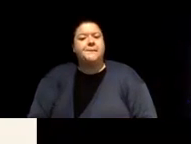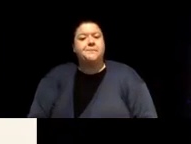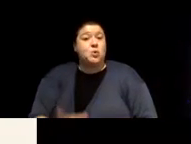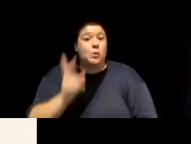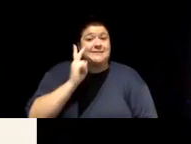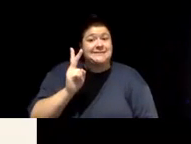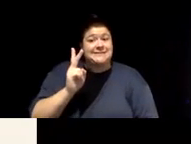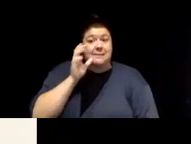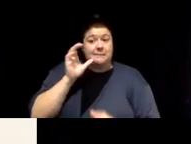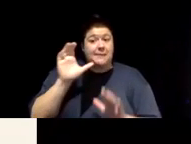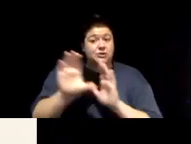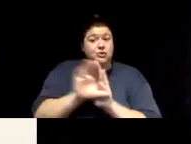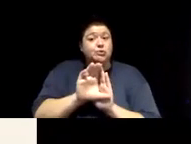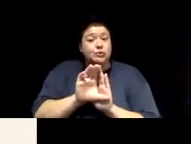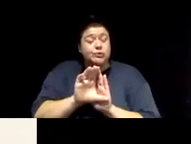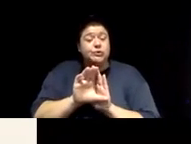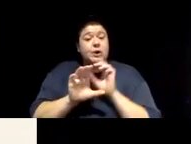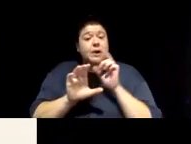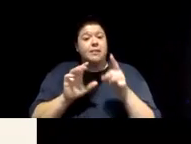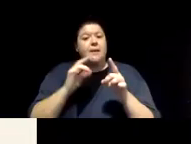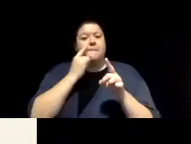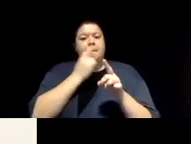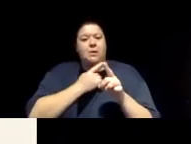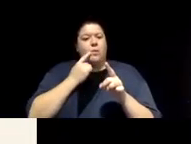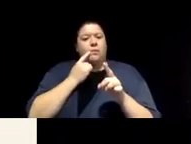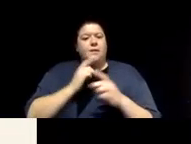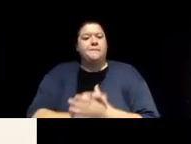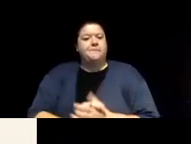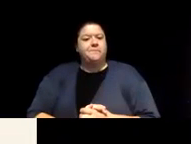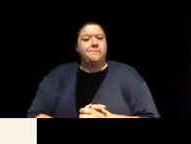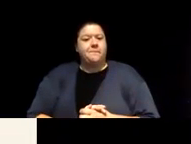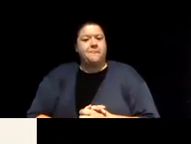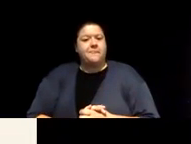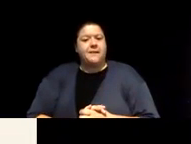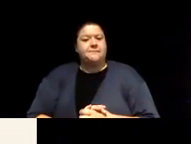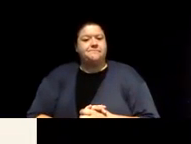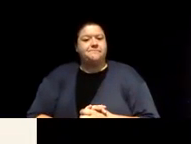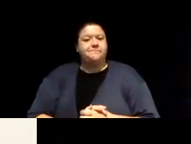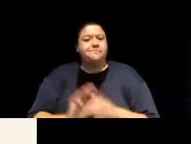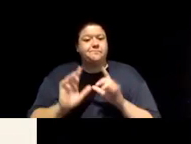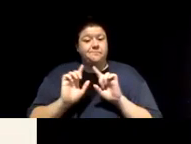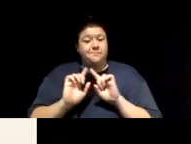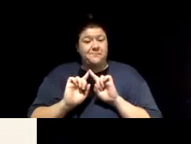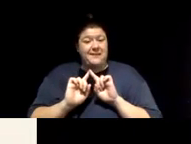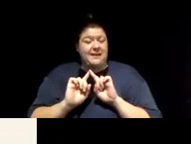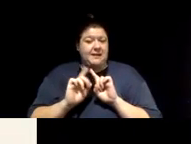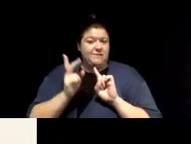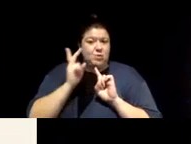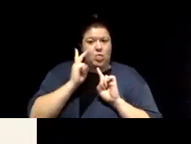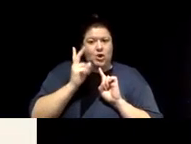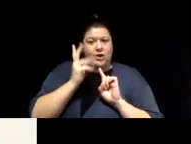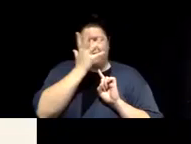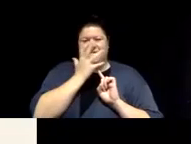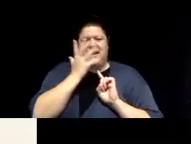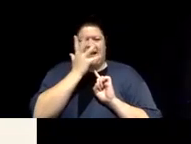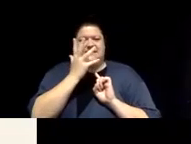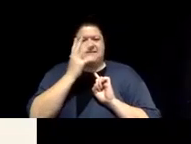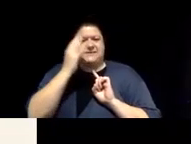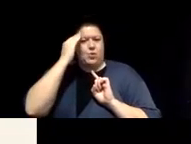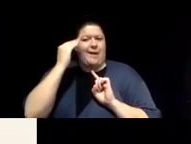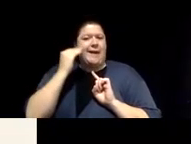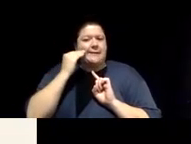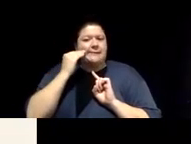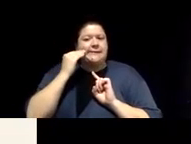so looking at the mouth, there are several cavities, or rather looking at your face, your head, there are